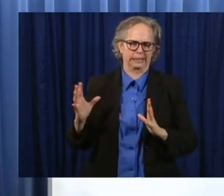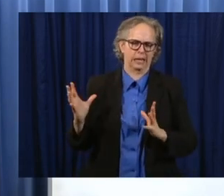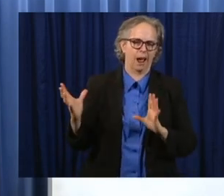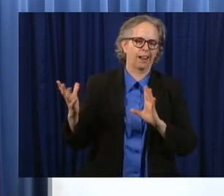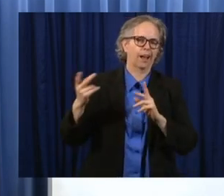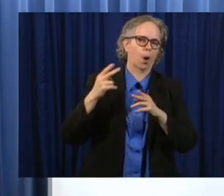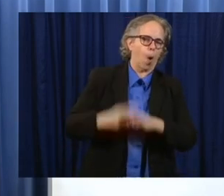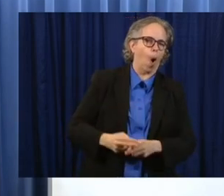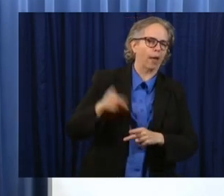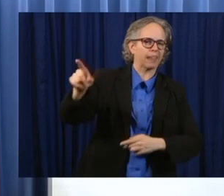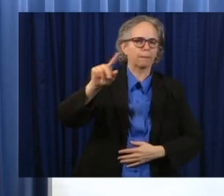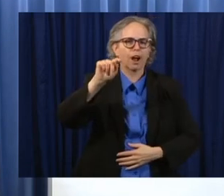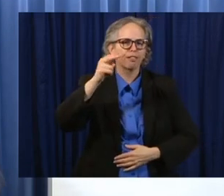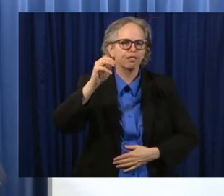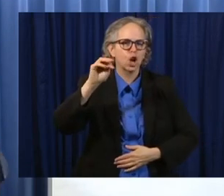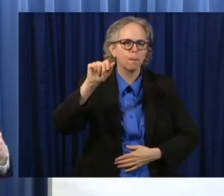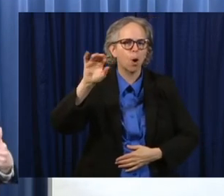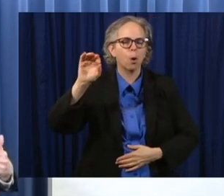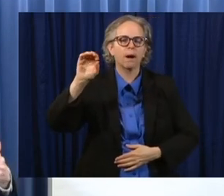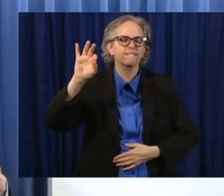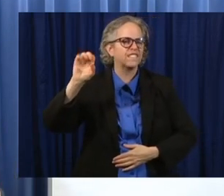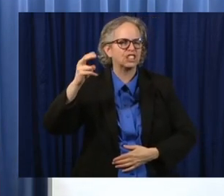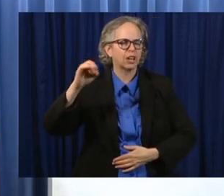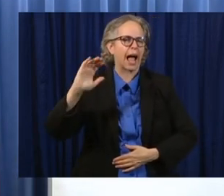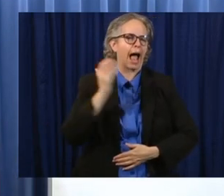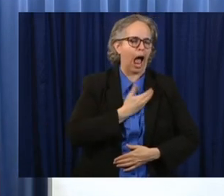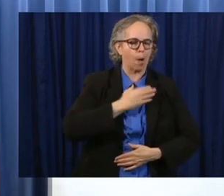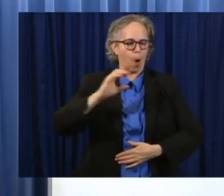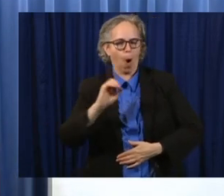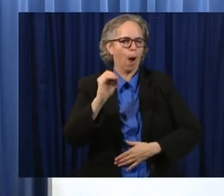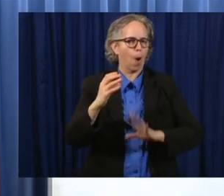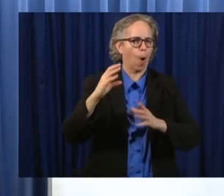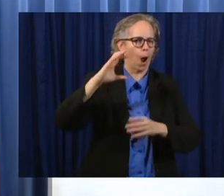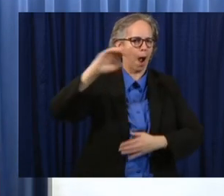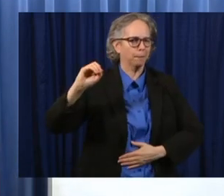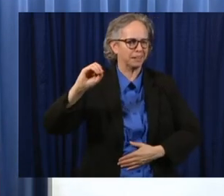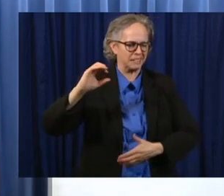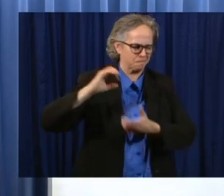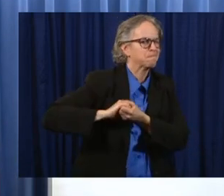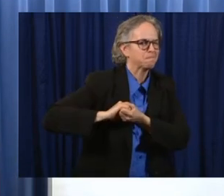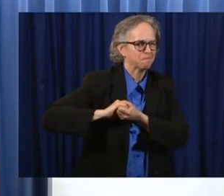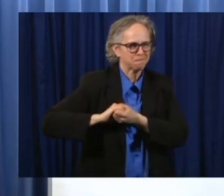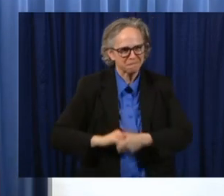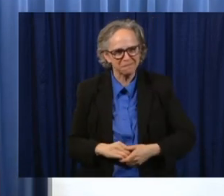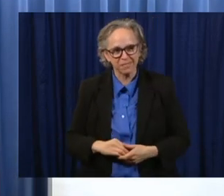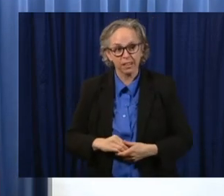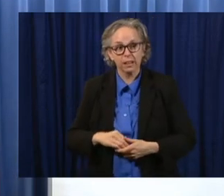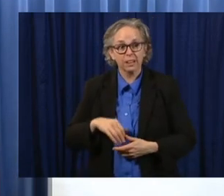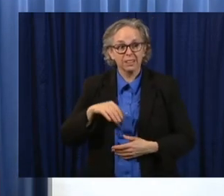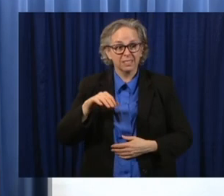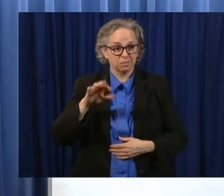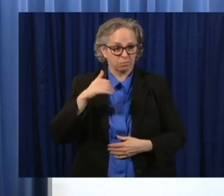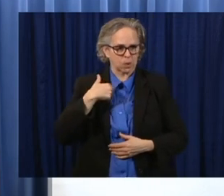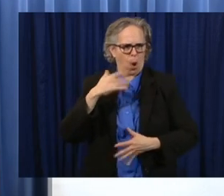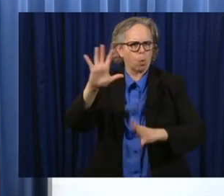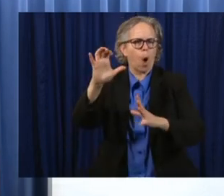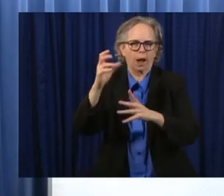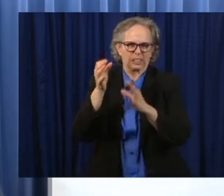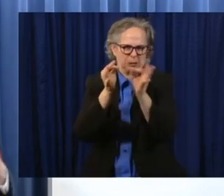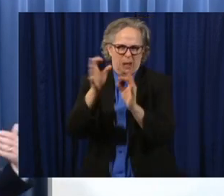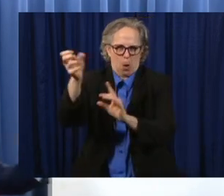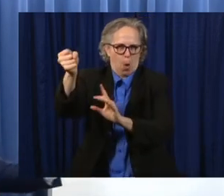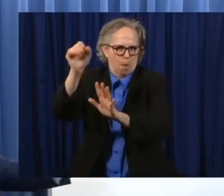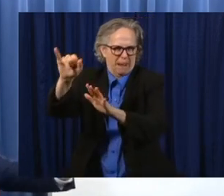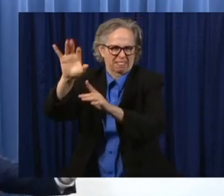I'll talk in a moment about what that's going to mean, but I also want now to talk about the other challenge we've faced, and that is at the